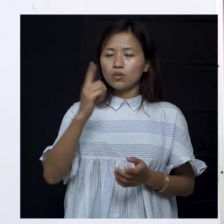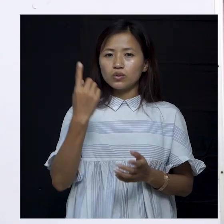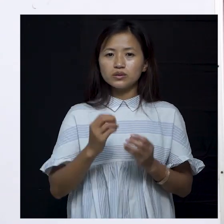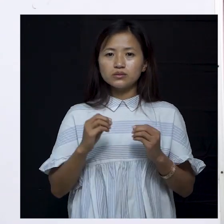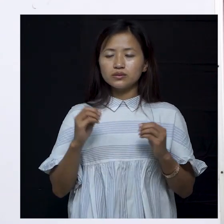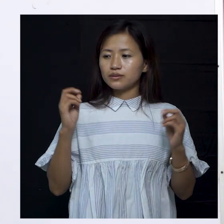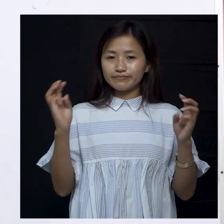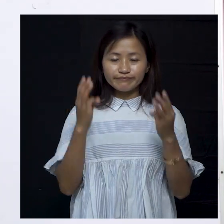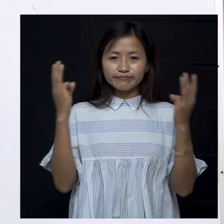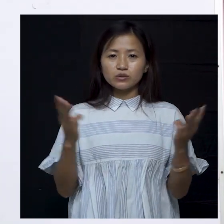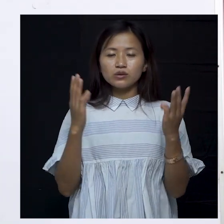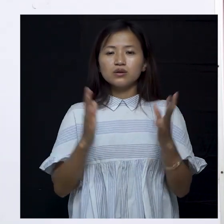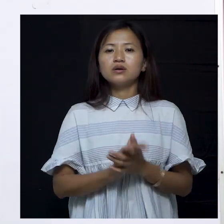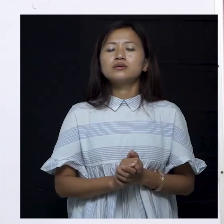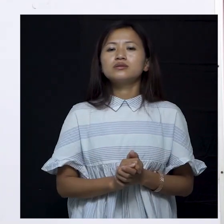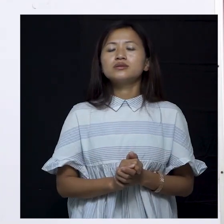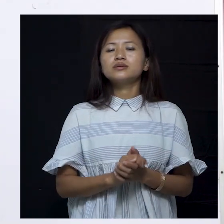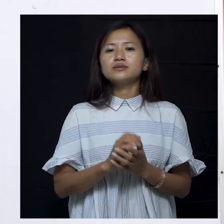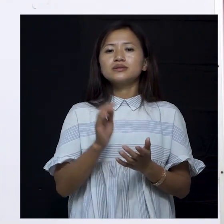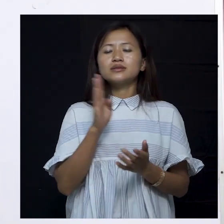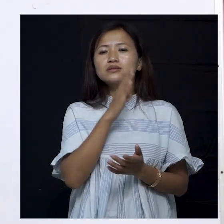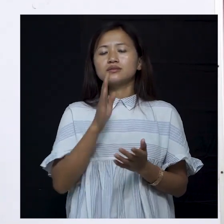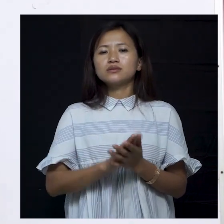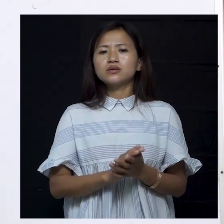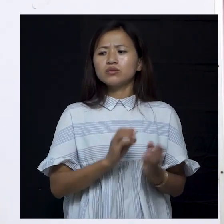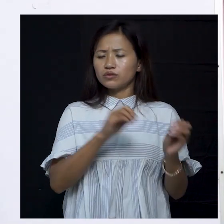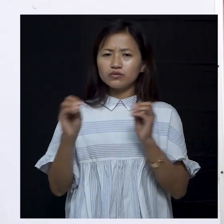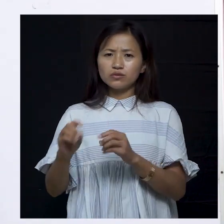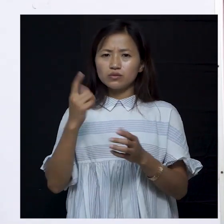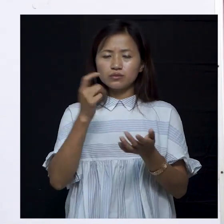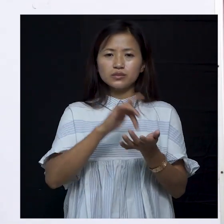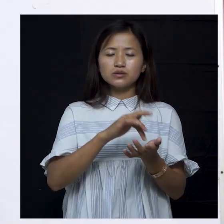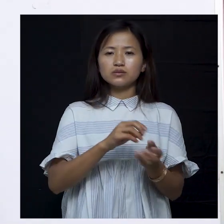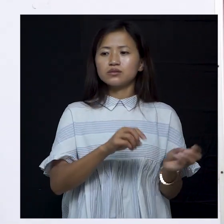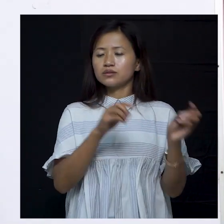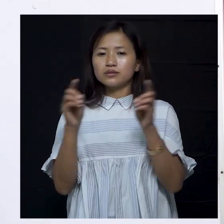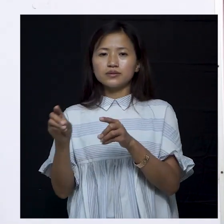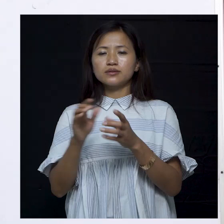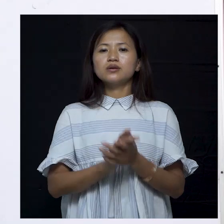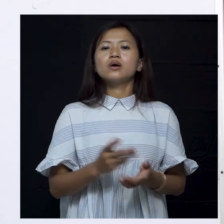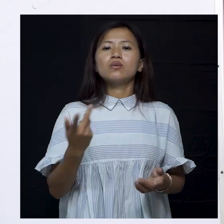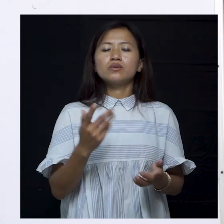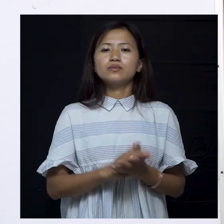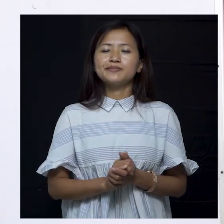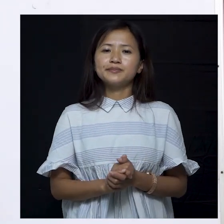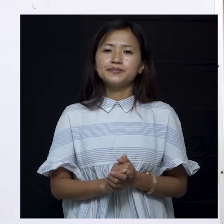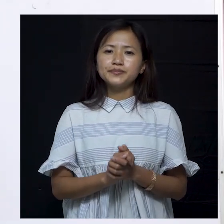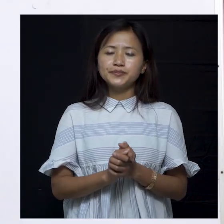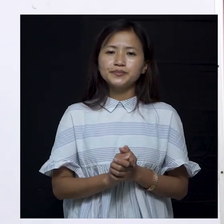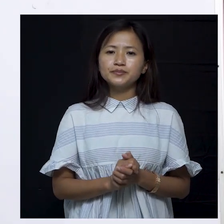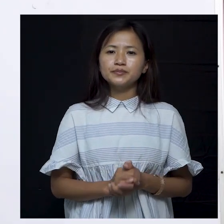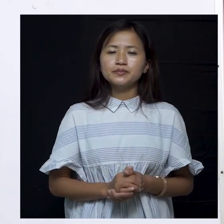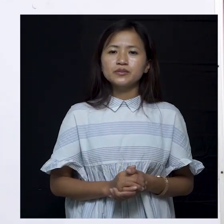is wandering, right? Who keeps moving from one place to another. So the wandering singers go wherever they please.